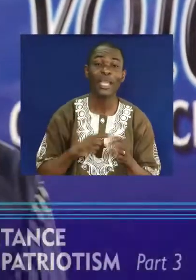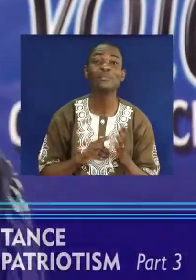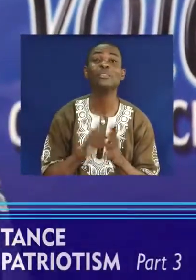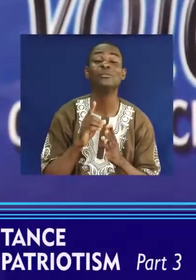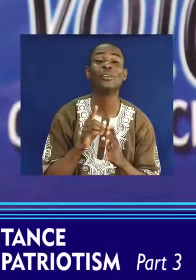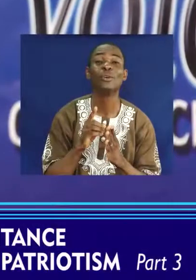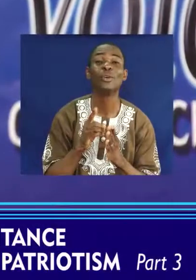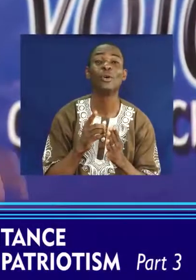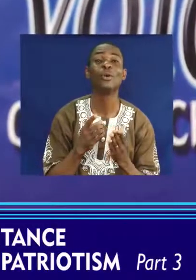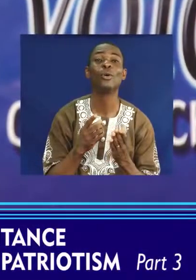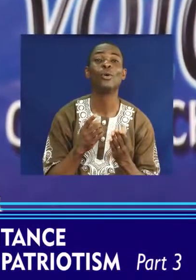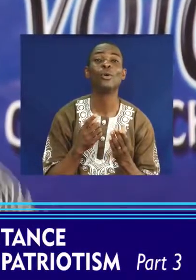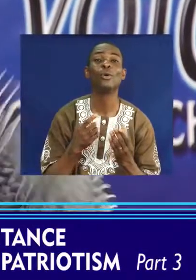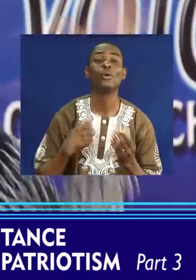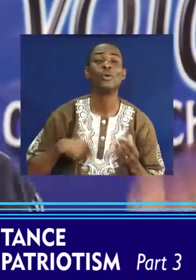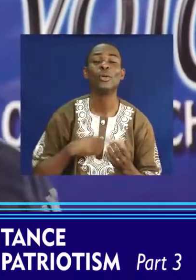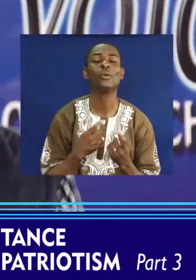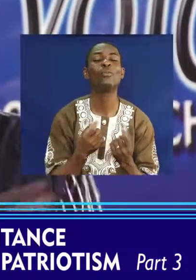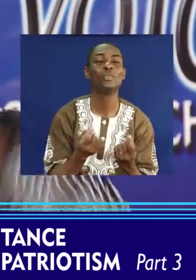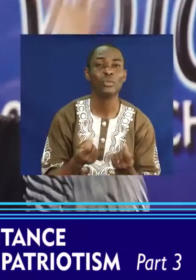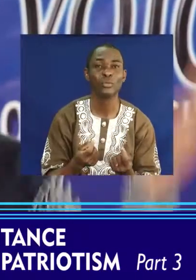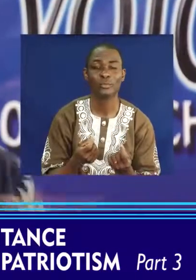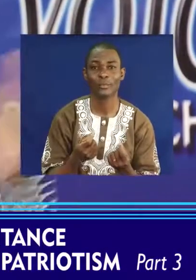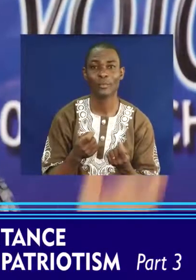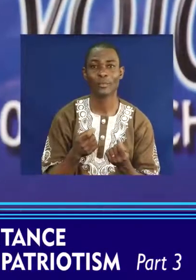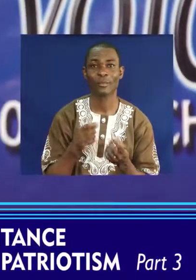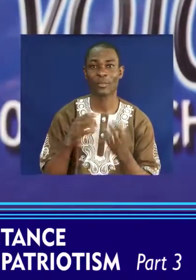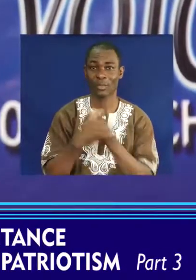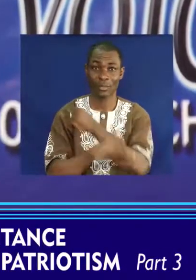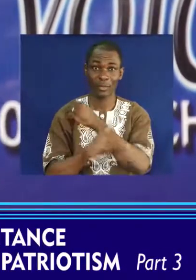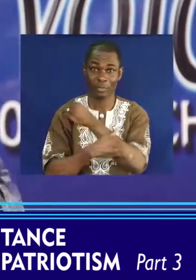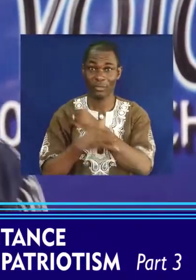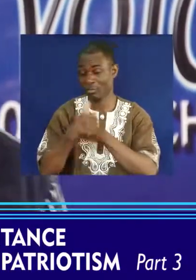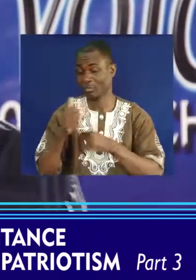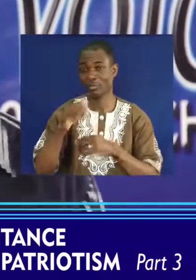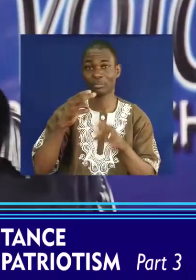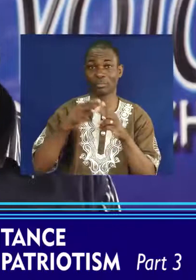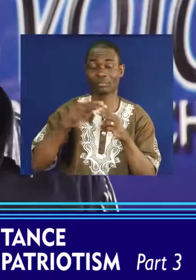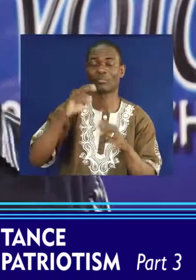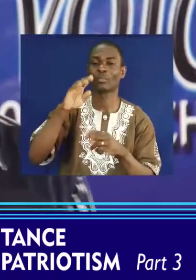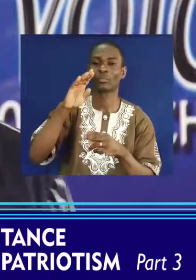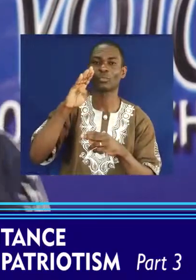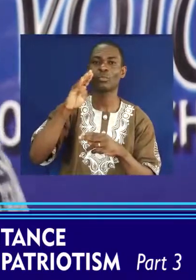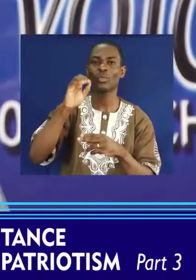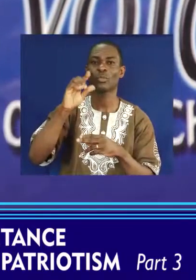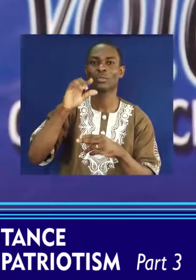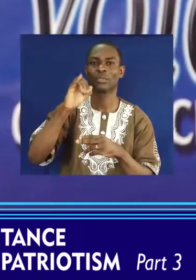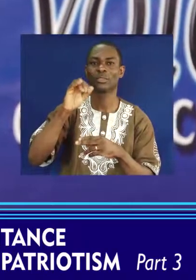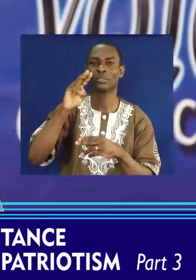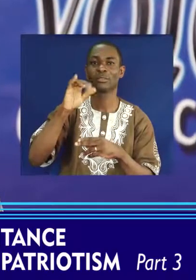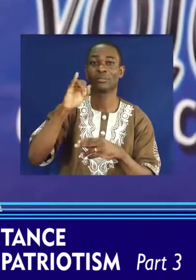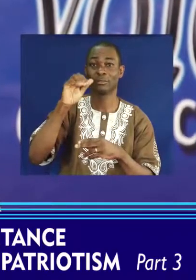ba ba ye MP obi ba ye president ya eno wo ni sika dada wo ni sika dada wo ni sika dada when wo ba president wo man wo ye tua de ka wo so